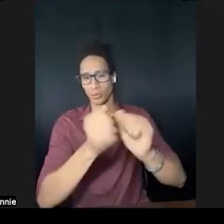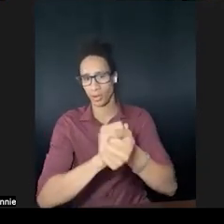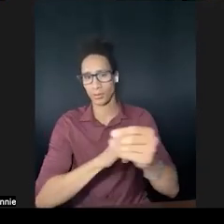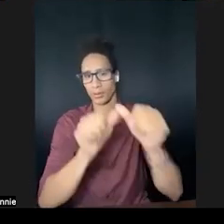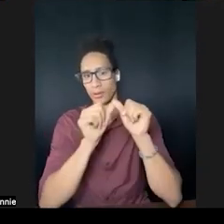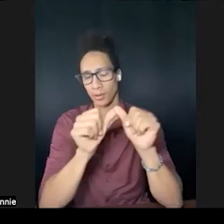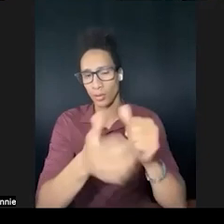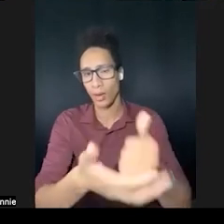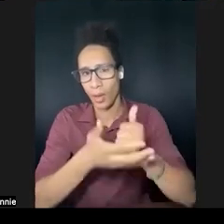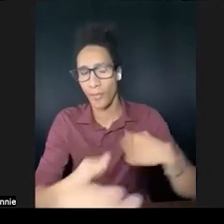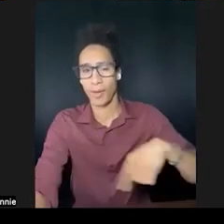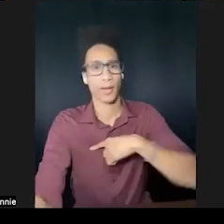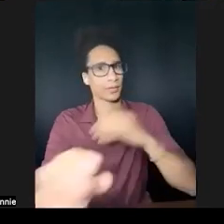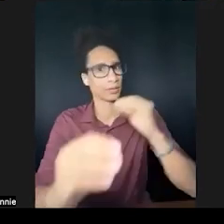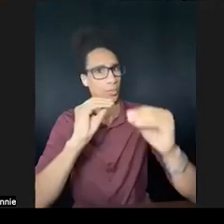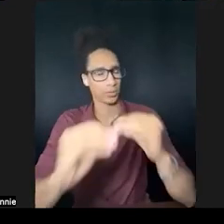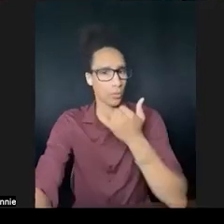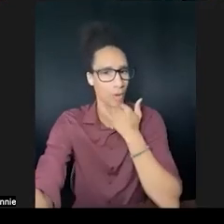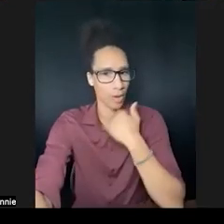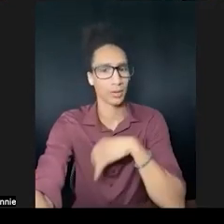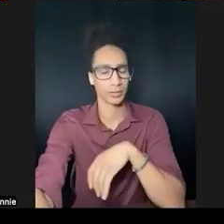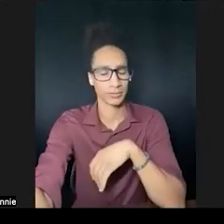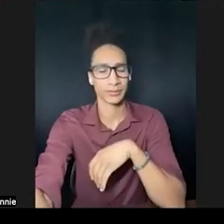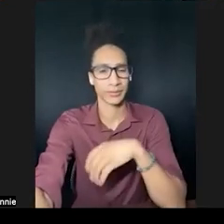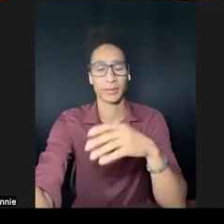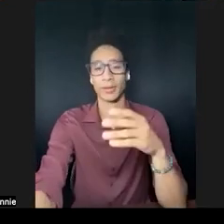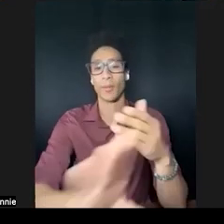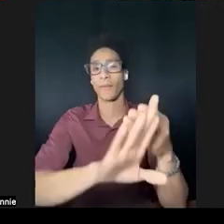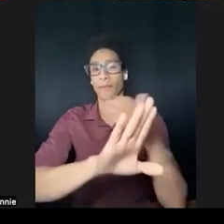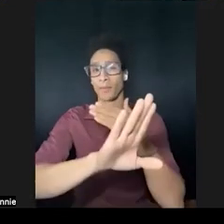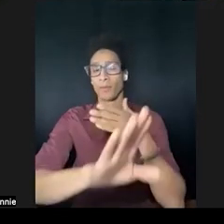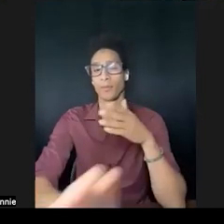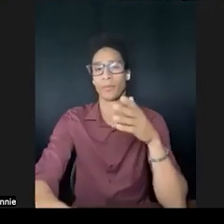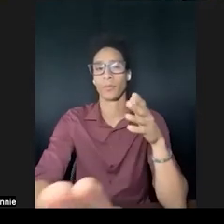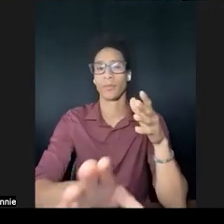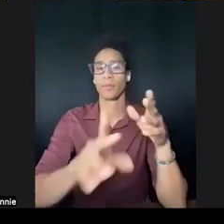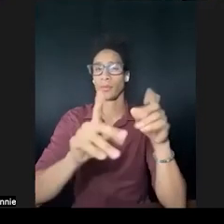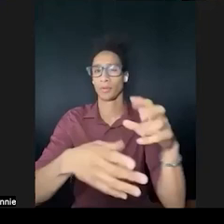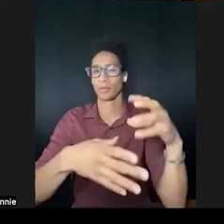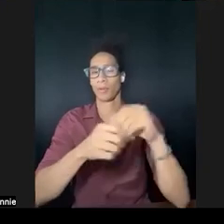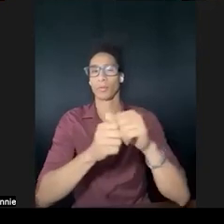us correct the wrongs before folks even get to the justice system.